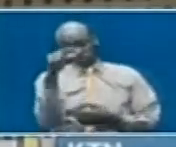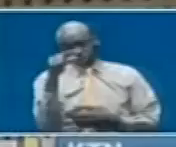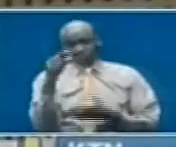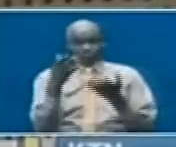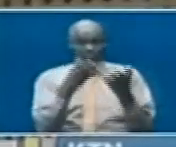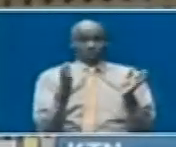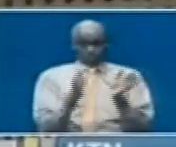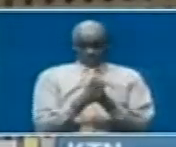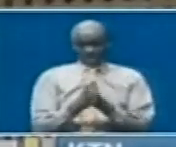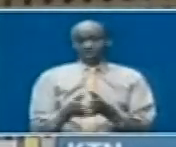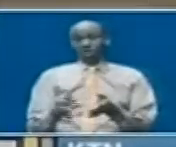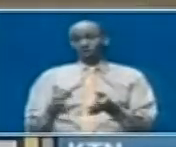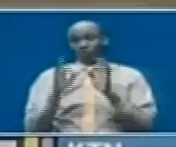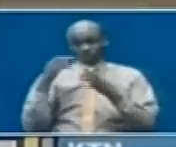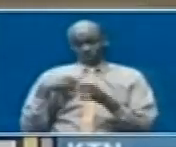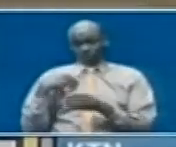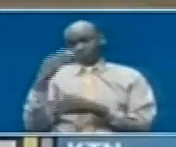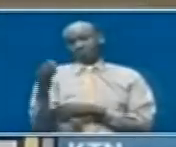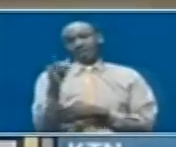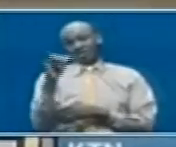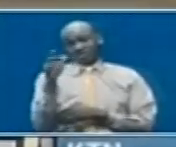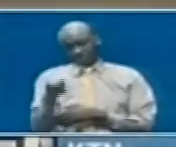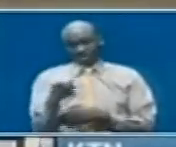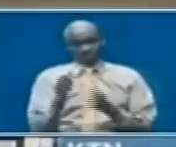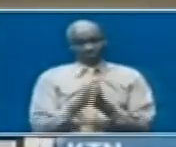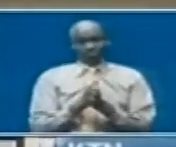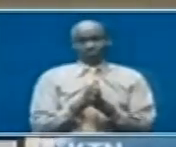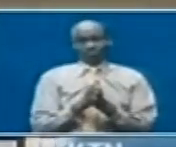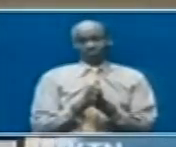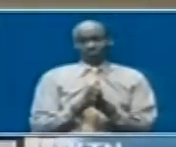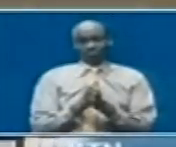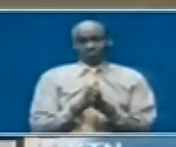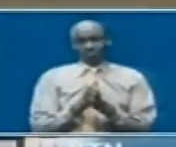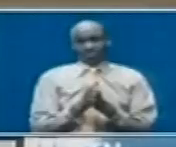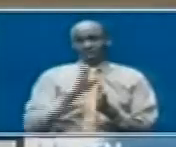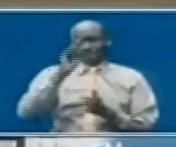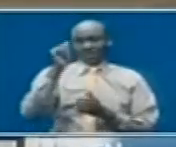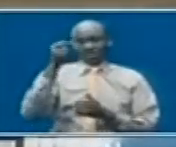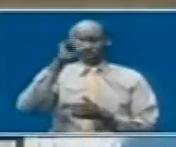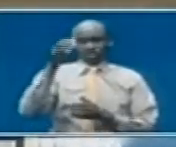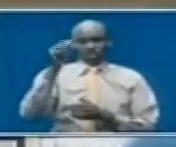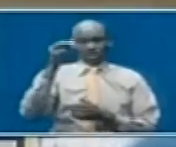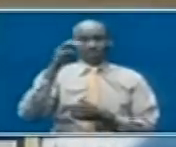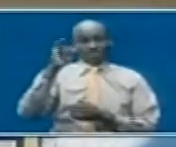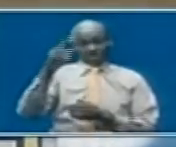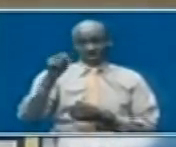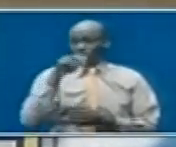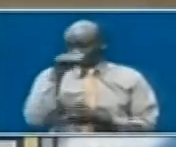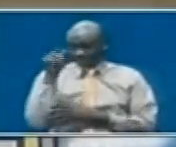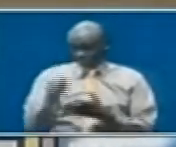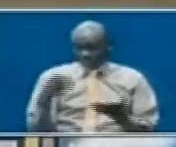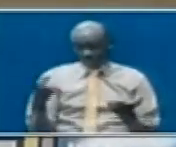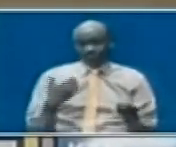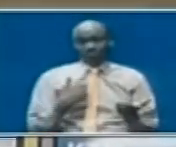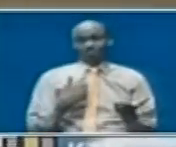Muigai and the Office of the Prosecution, led by Benjamin Gumbert today. Now, Benjamin Gumbert was asked at one point, which I thought was